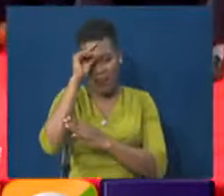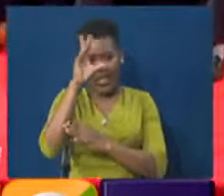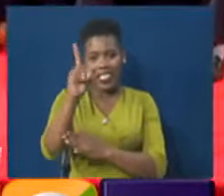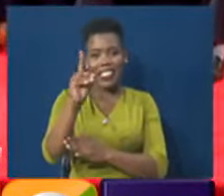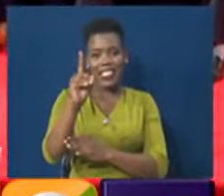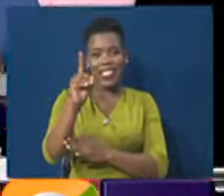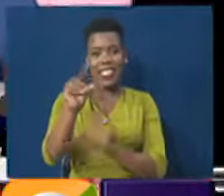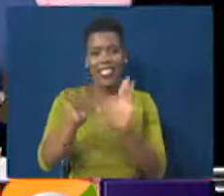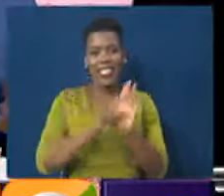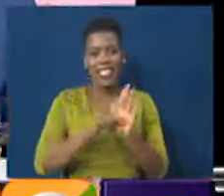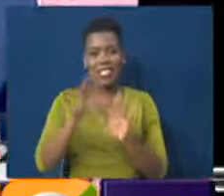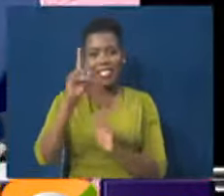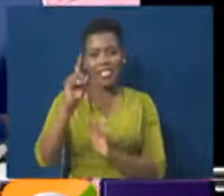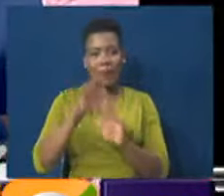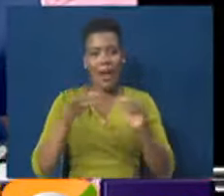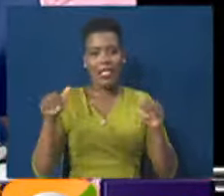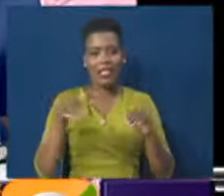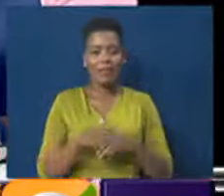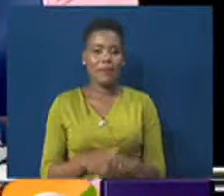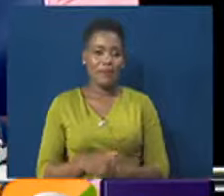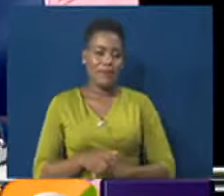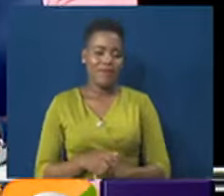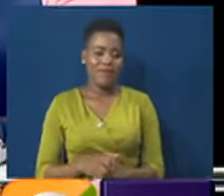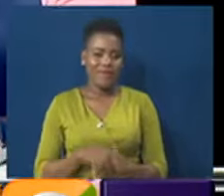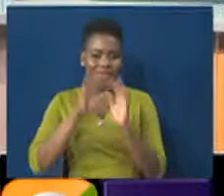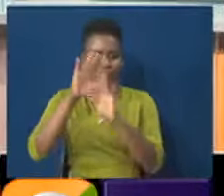over back to Ayub and get some answers from there. Ayub?